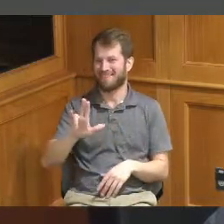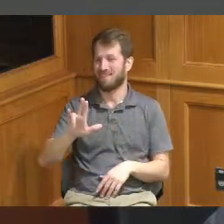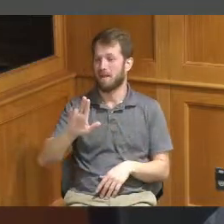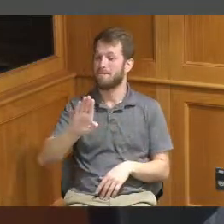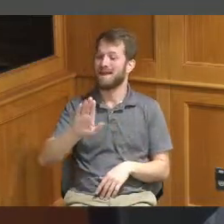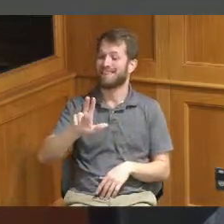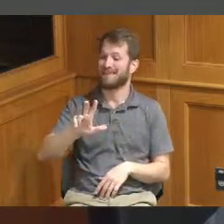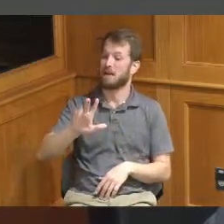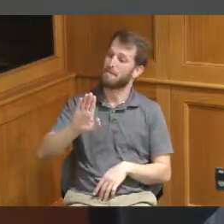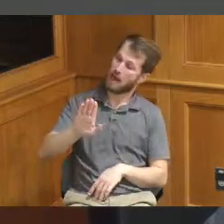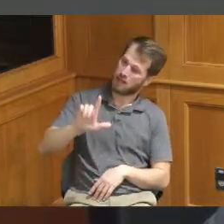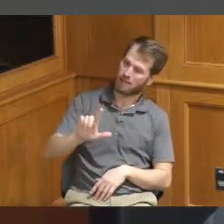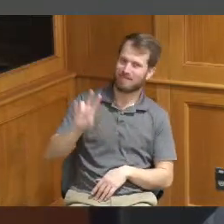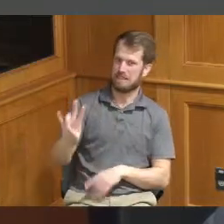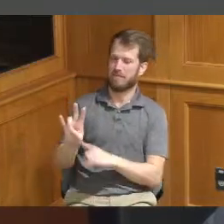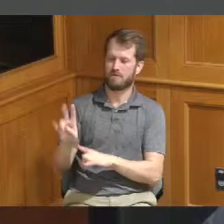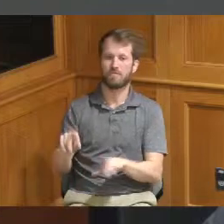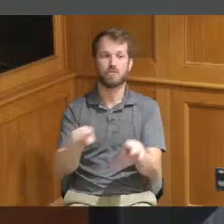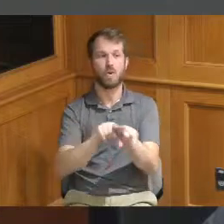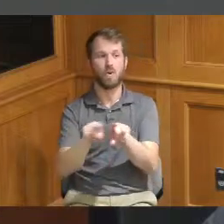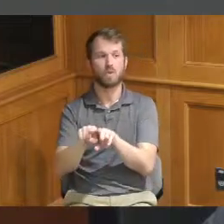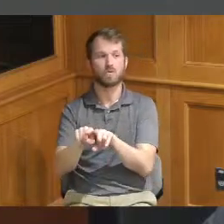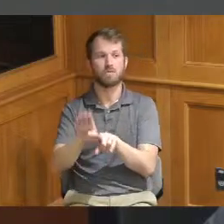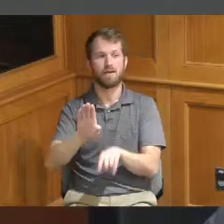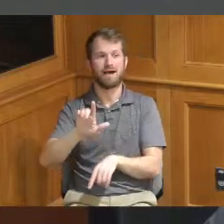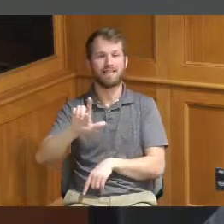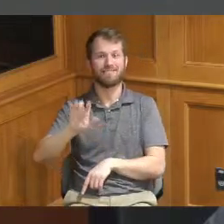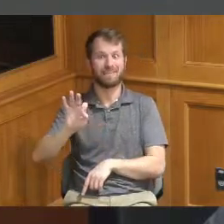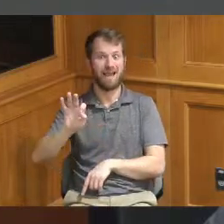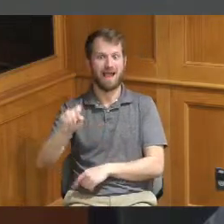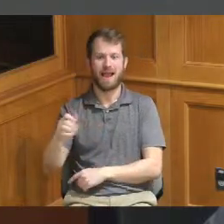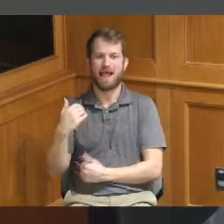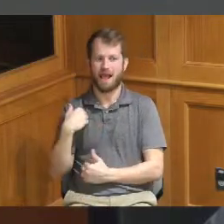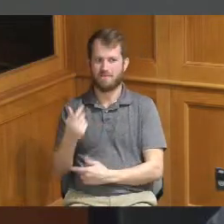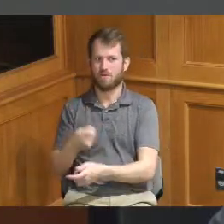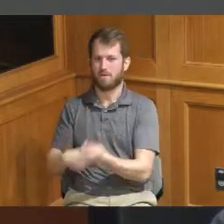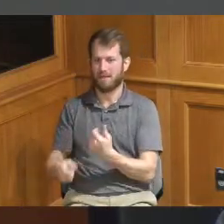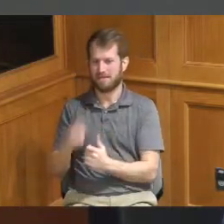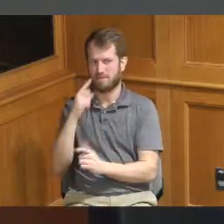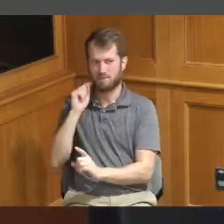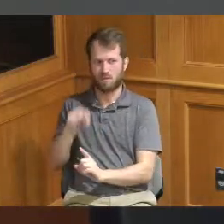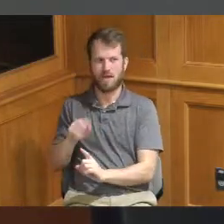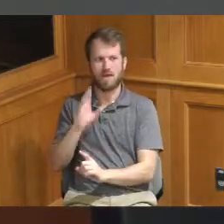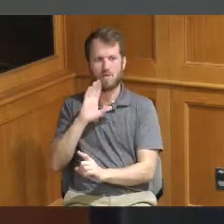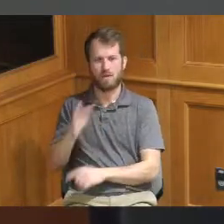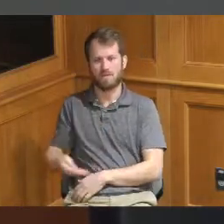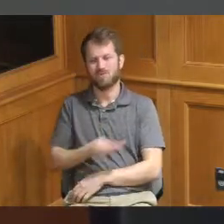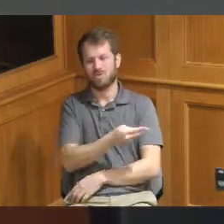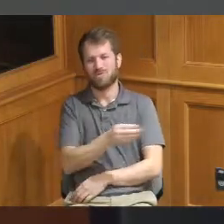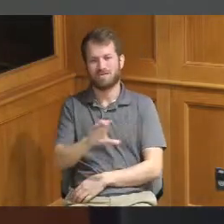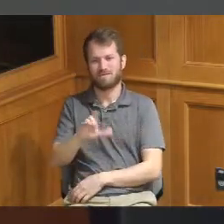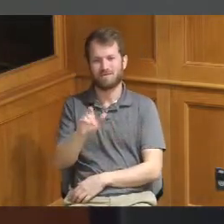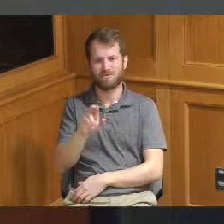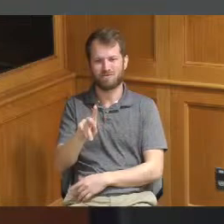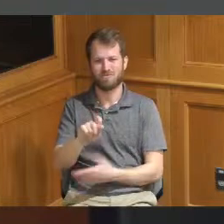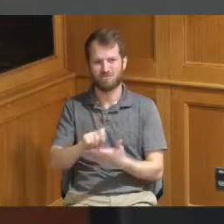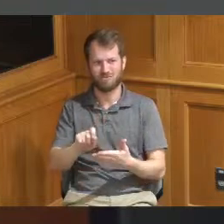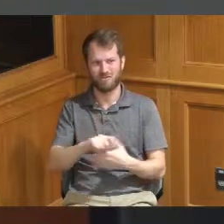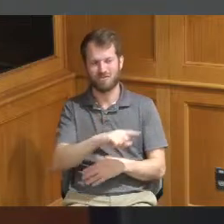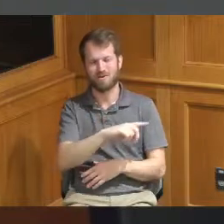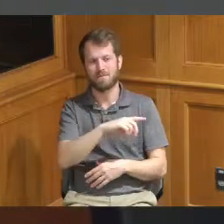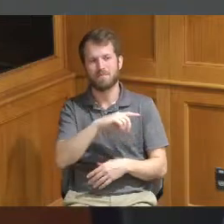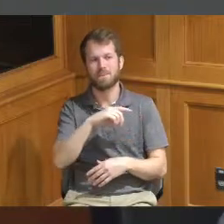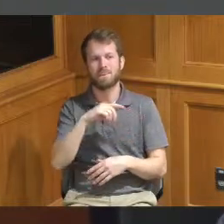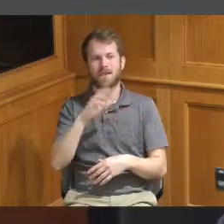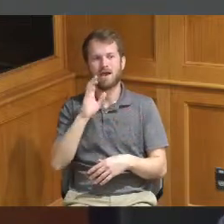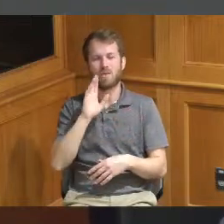a replacement for by leave 9. I'll get this to the clerk, but essentially it's just and I'll walk through